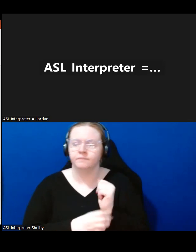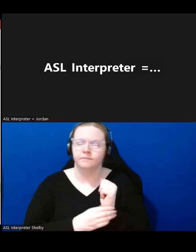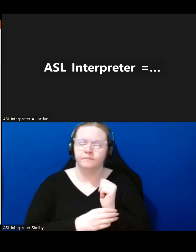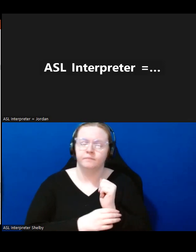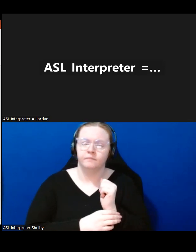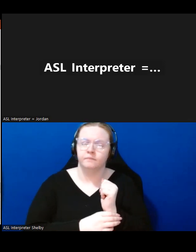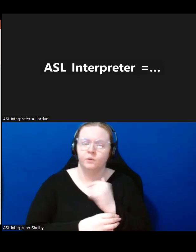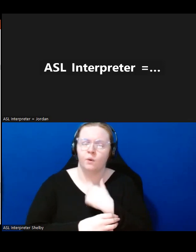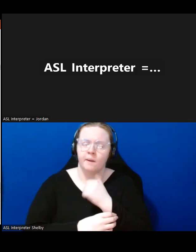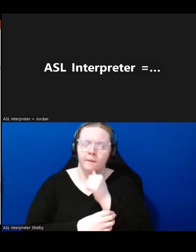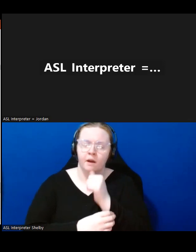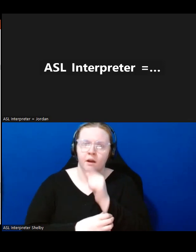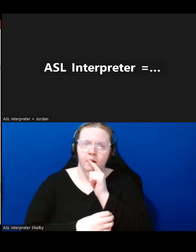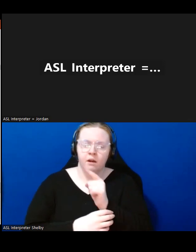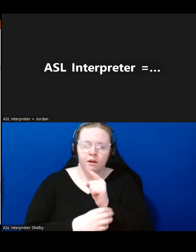not quite sure